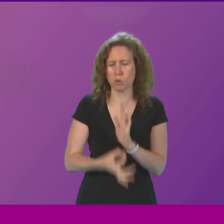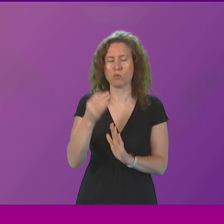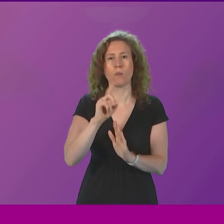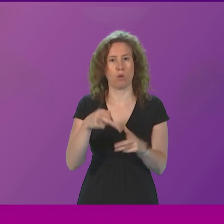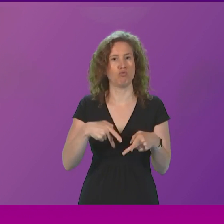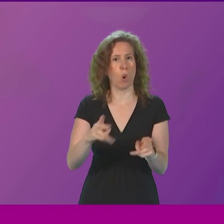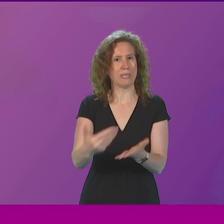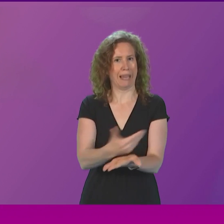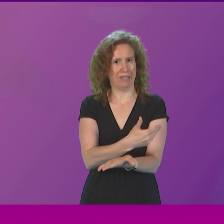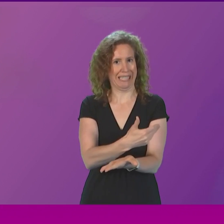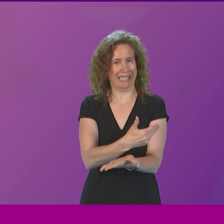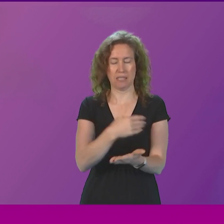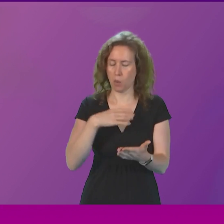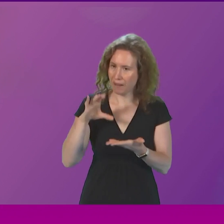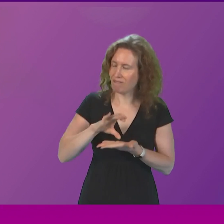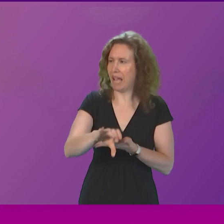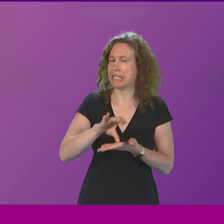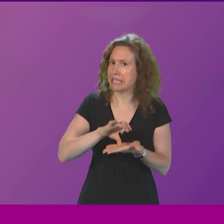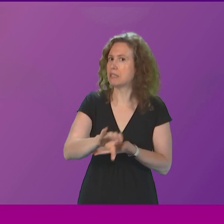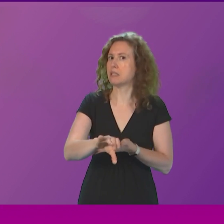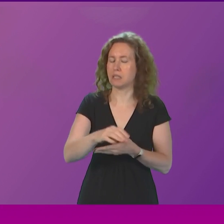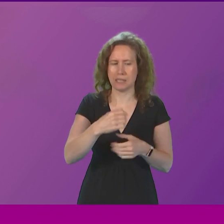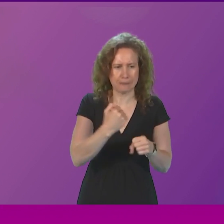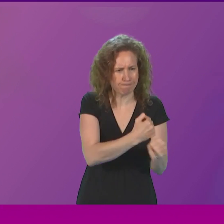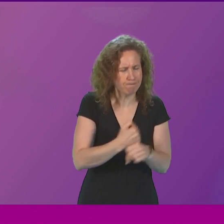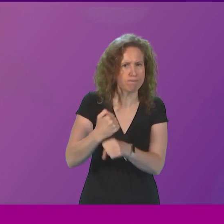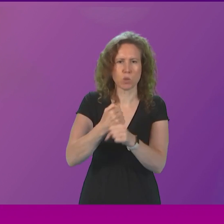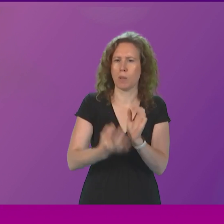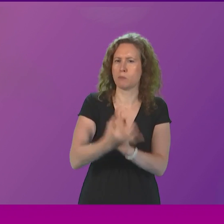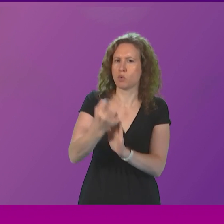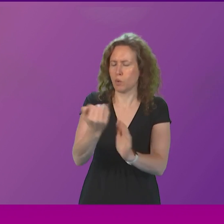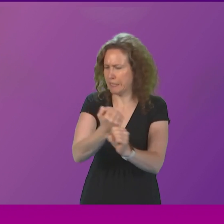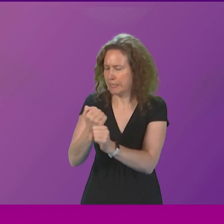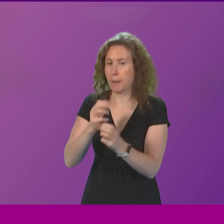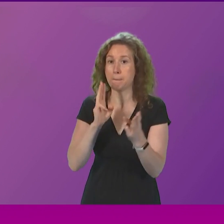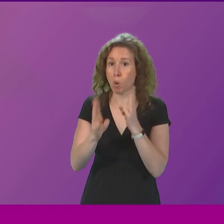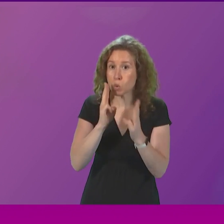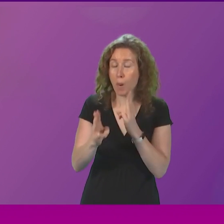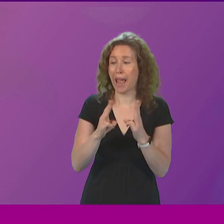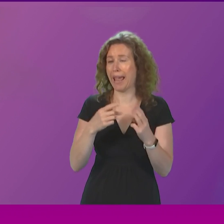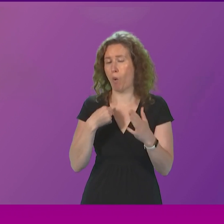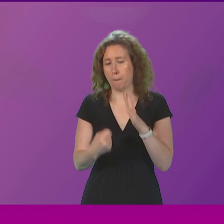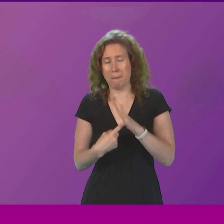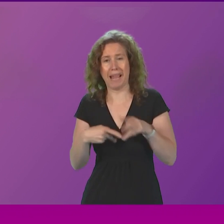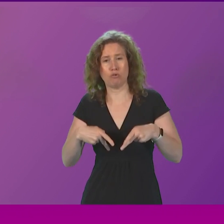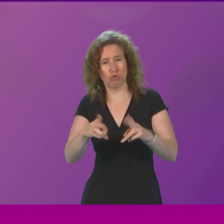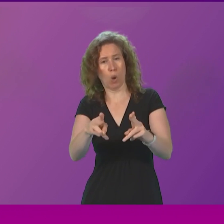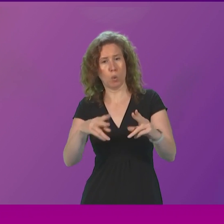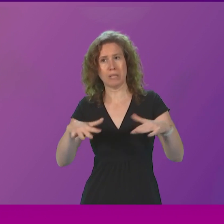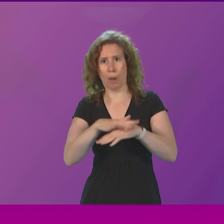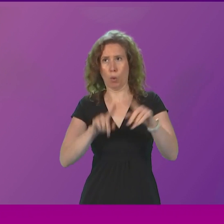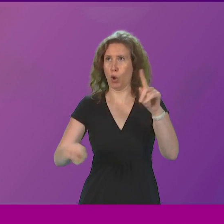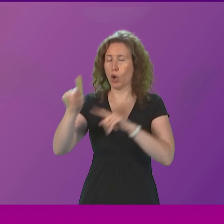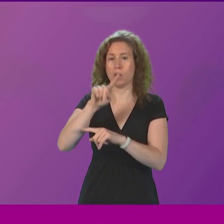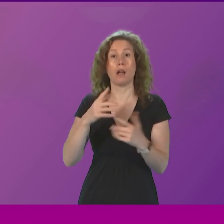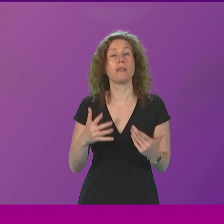and as such we continue to invest in the safety and condition of our motorway and trunk road network. For example, we